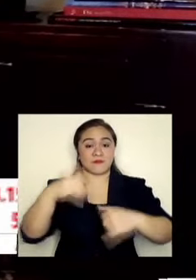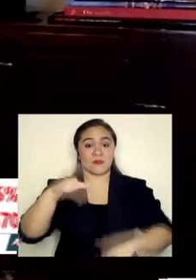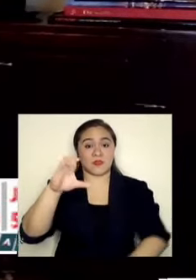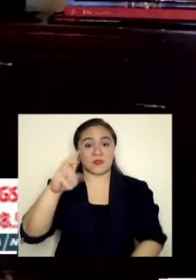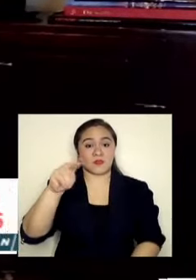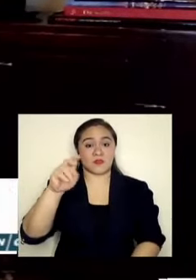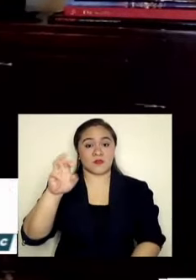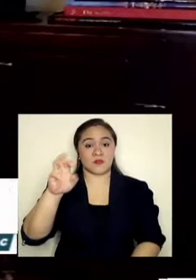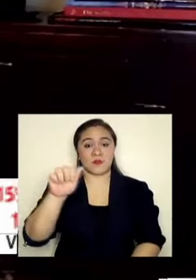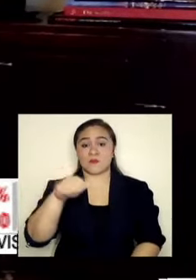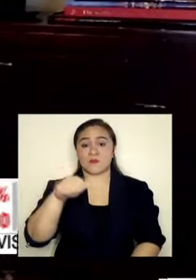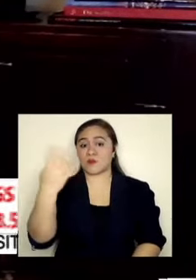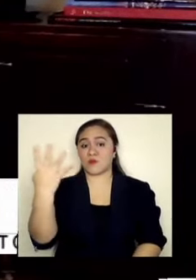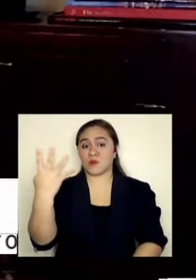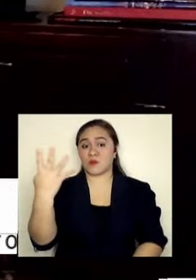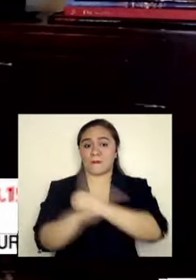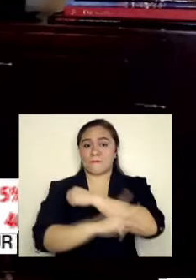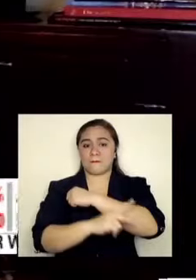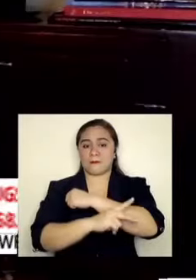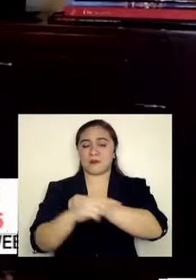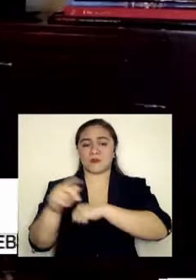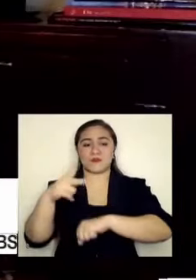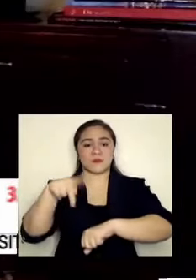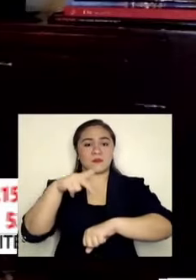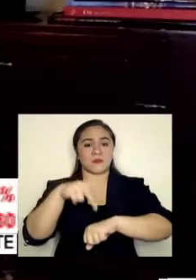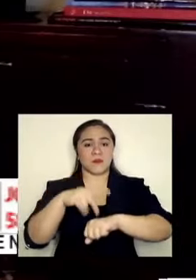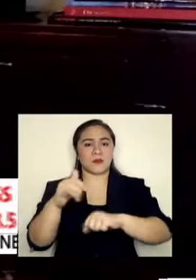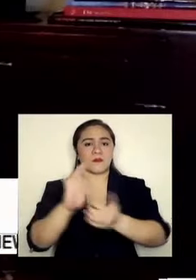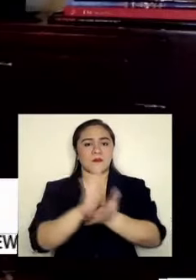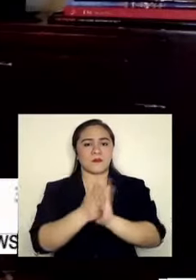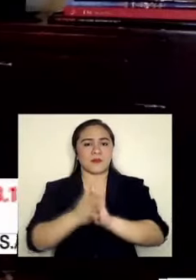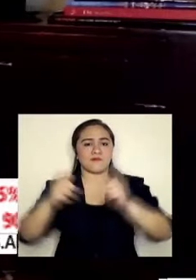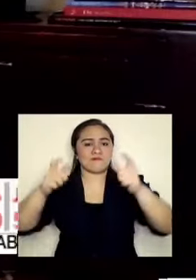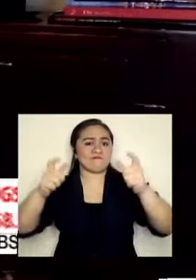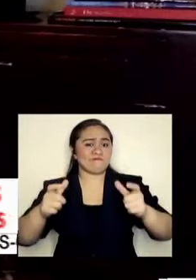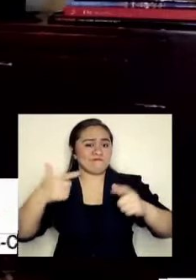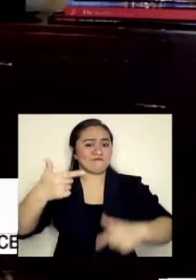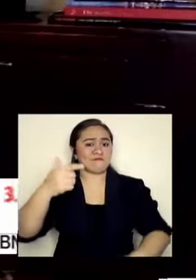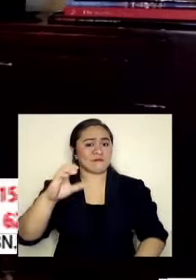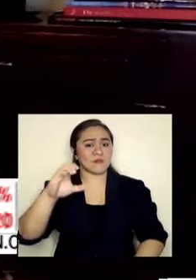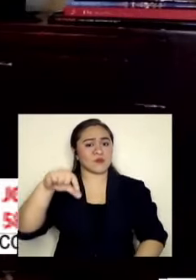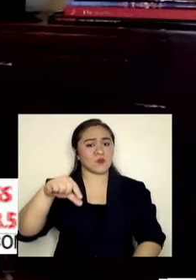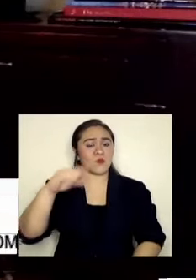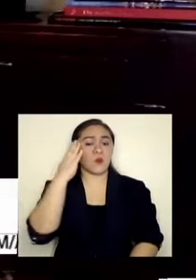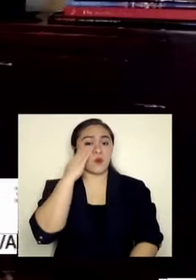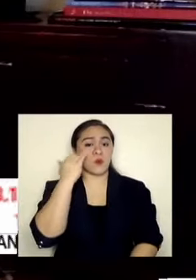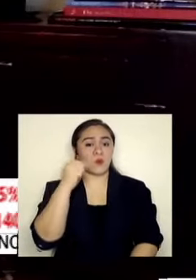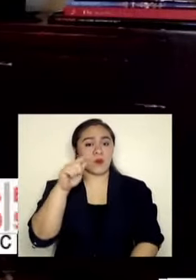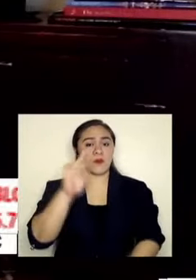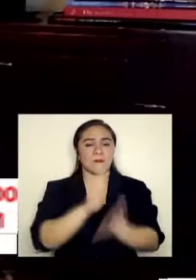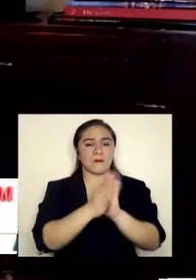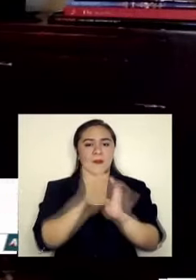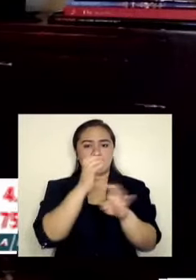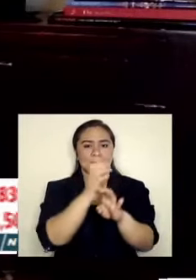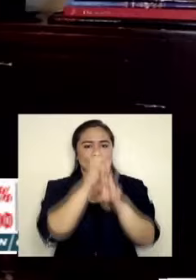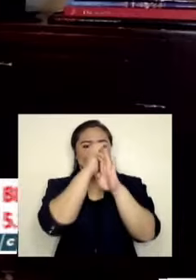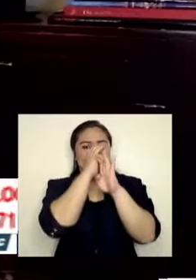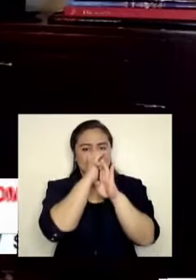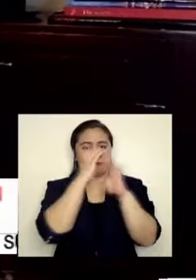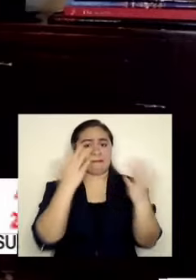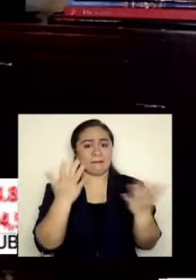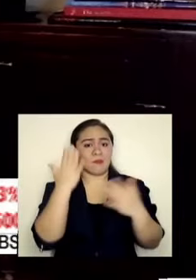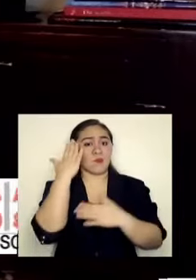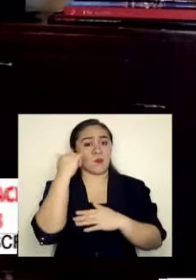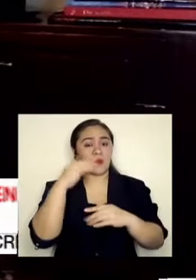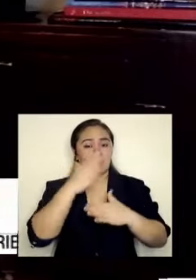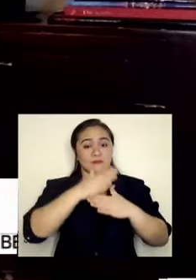other provinces in the Philippines placed under general community quarantine with heightened restrictions until the end of the